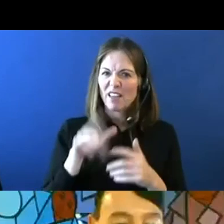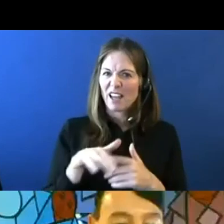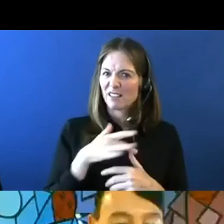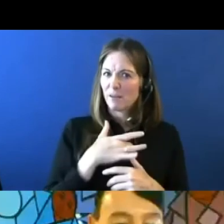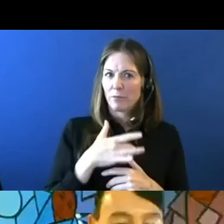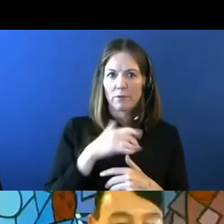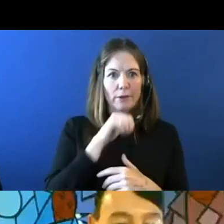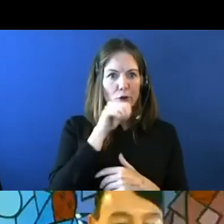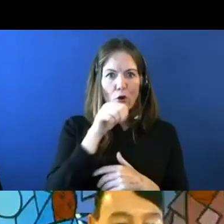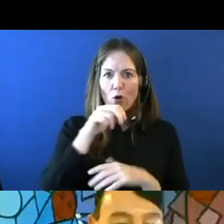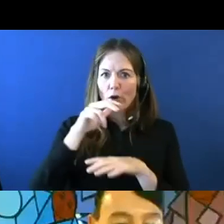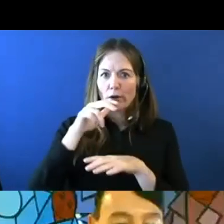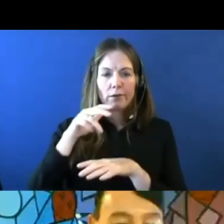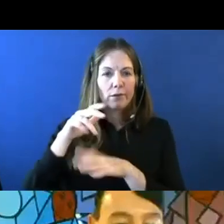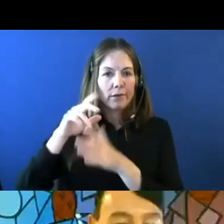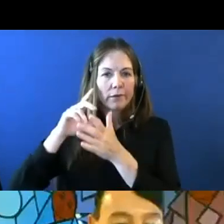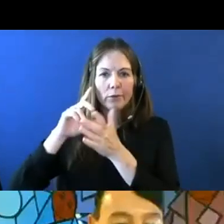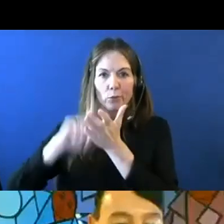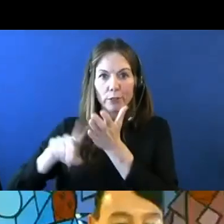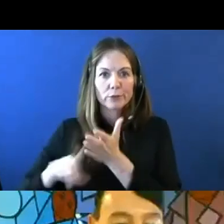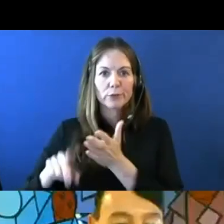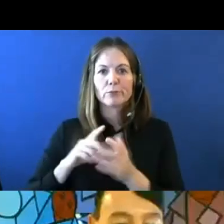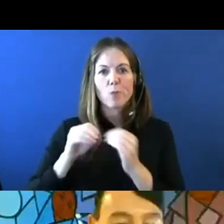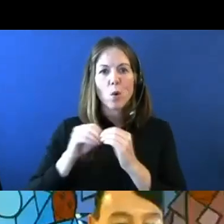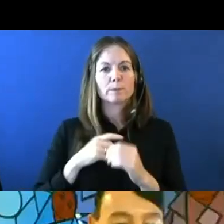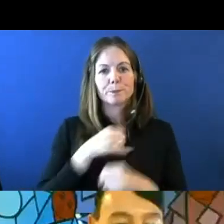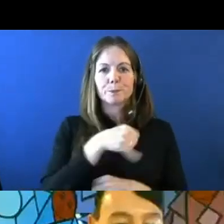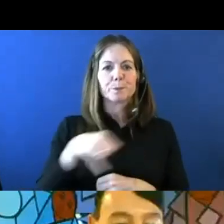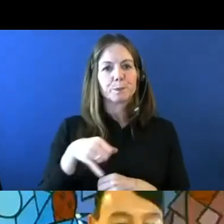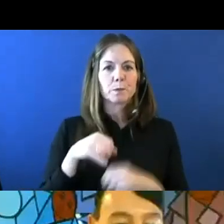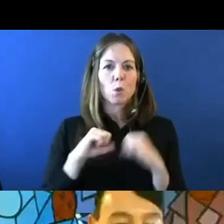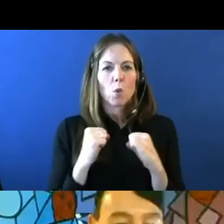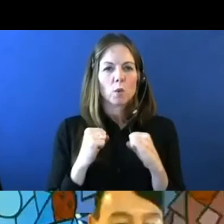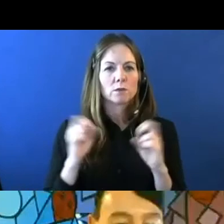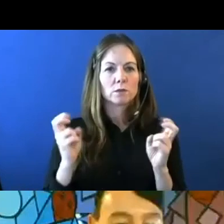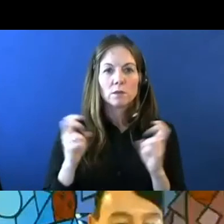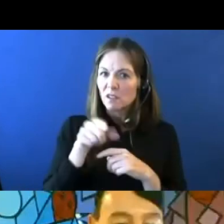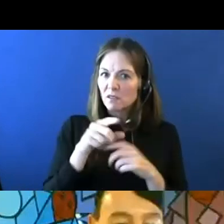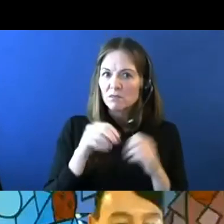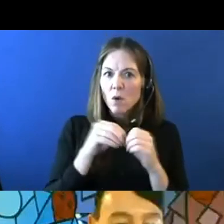to think about how important it is to set the table, to have these conversations.